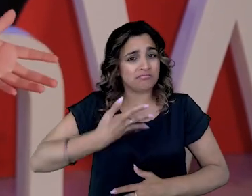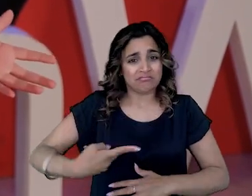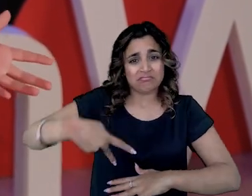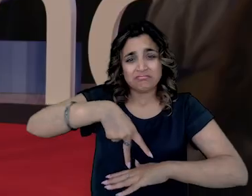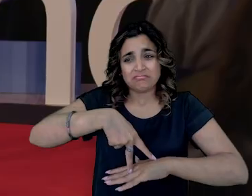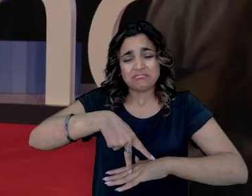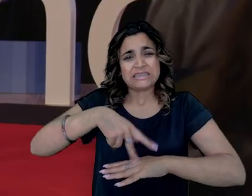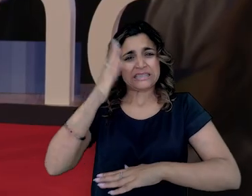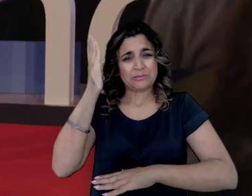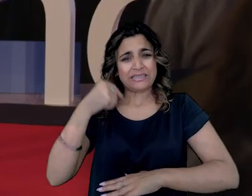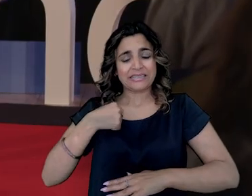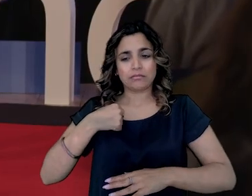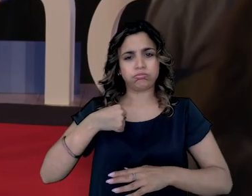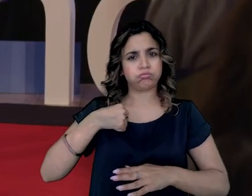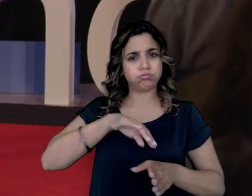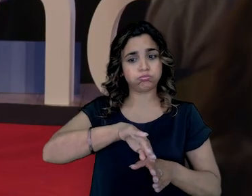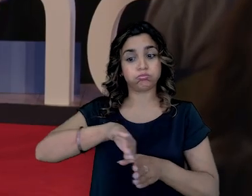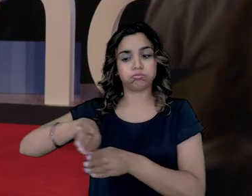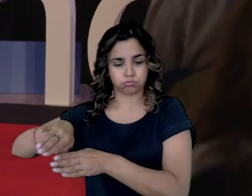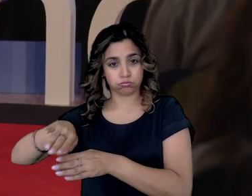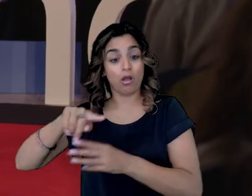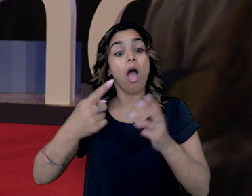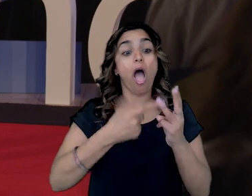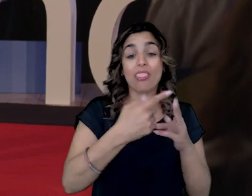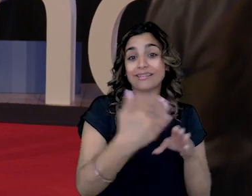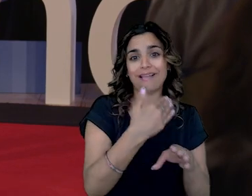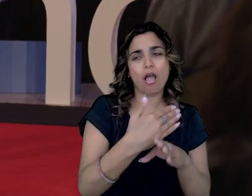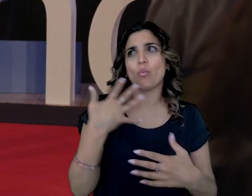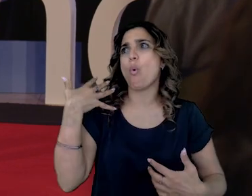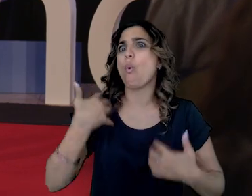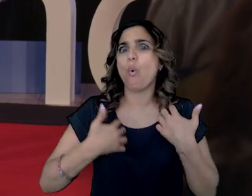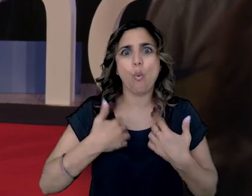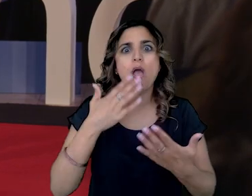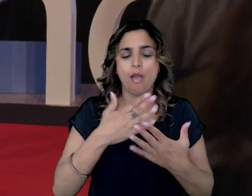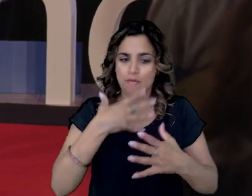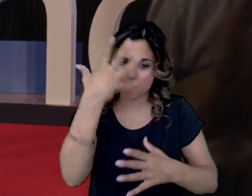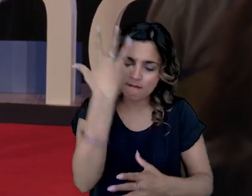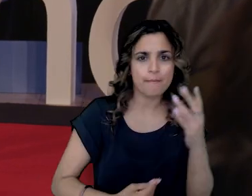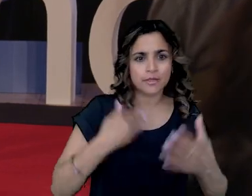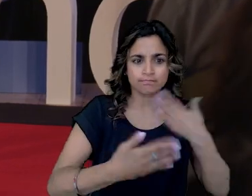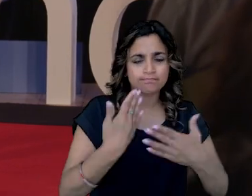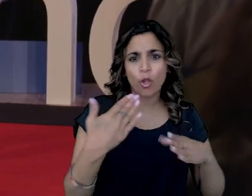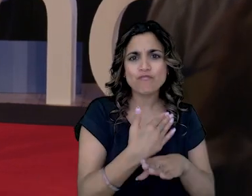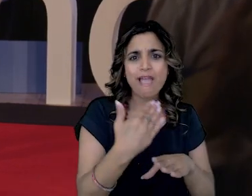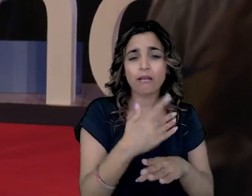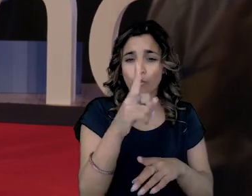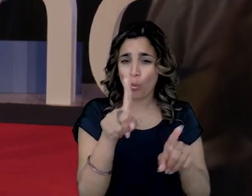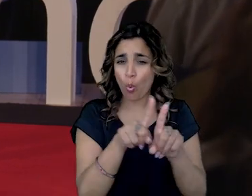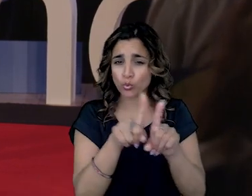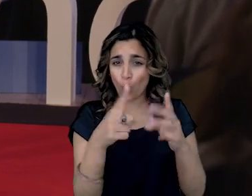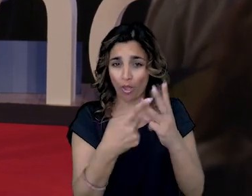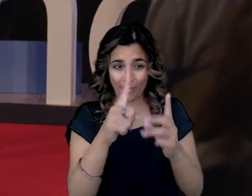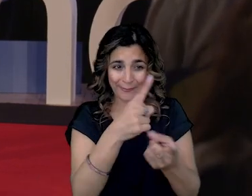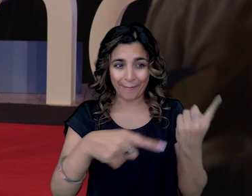job but otherwise it was a really exciting and really fulfilling career and i really loved that i got to